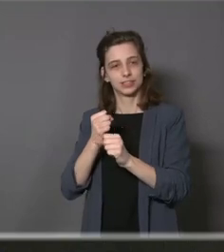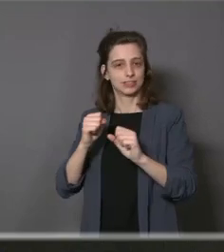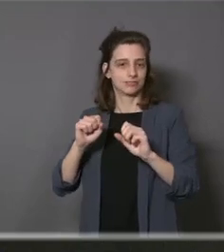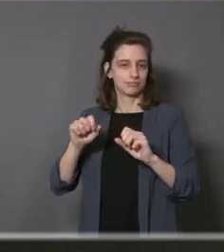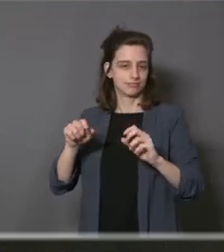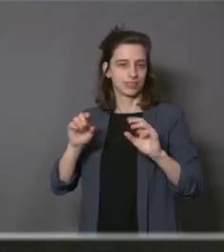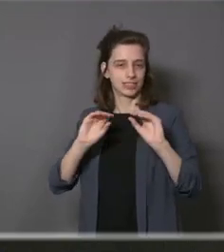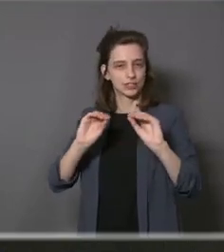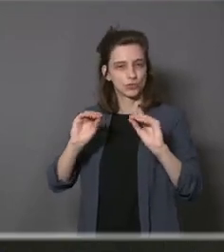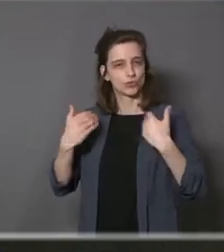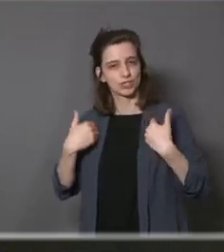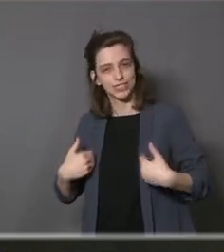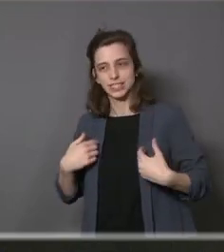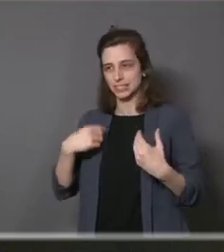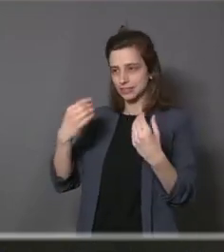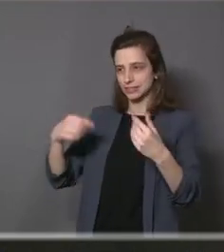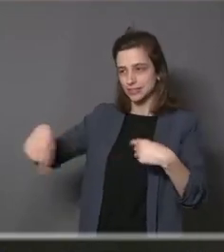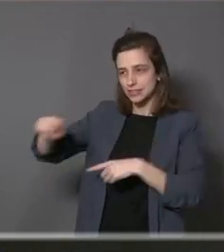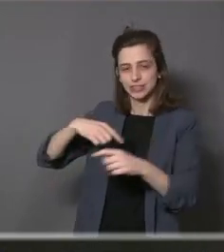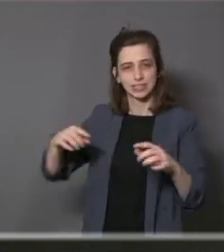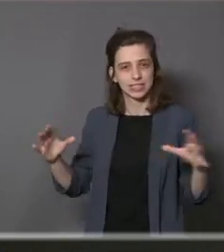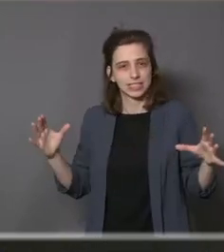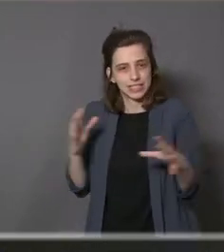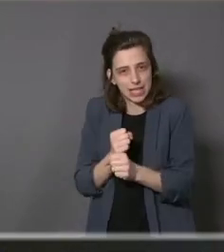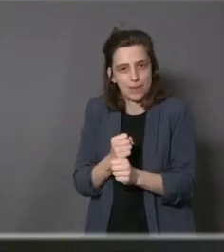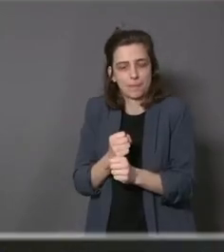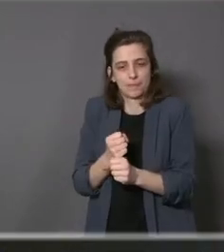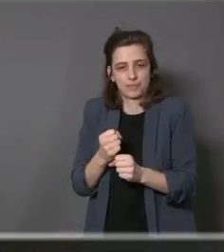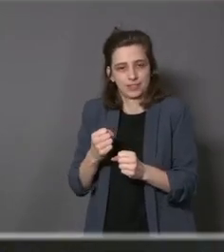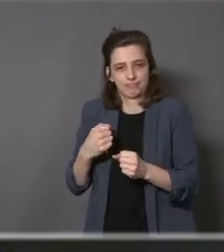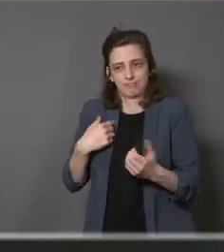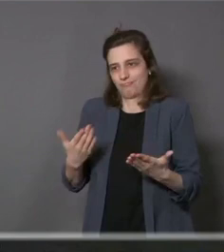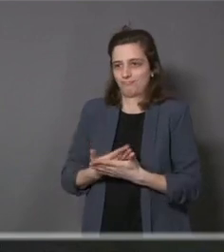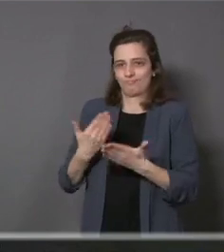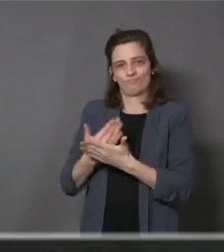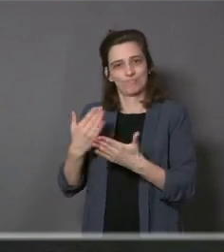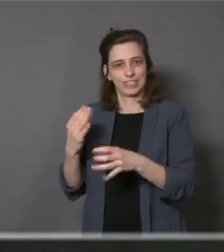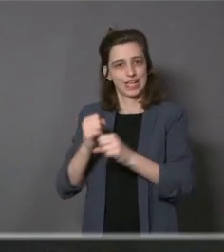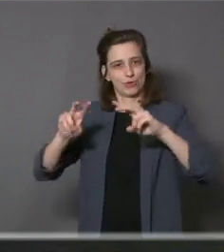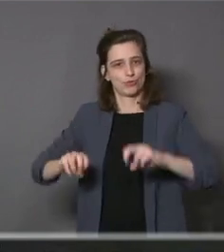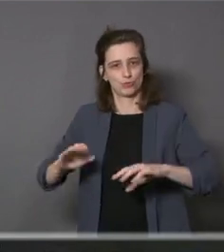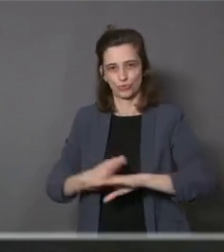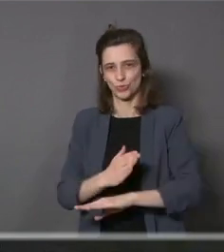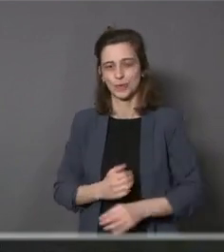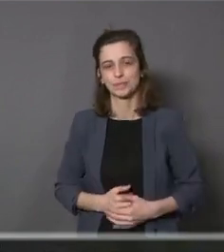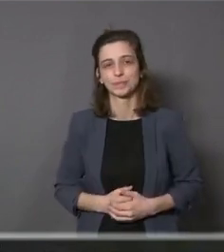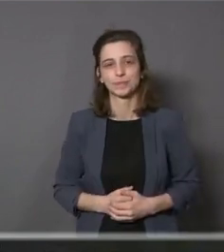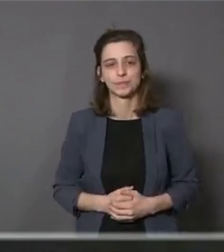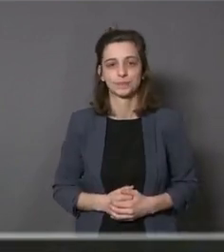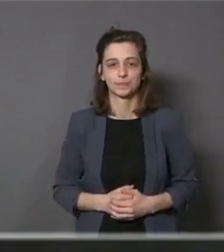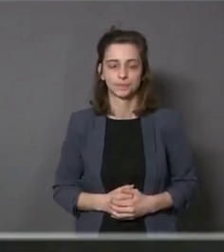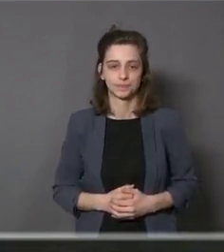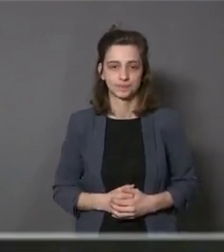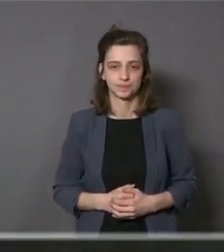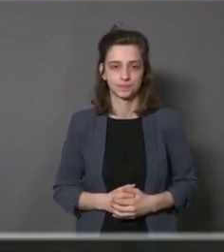partnership and share in the joy of doing research. As you've heard, my scientific journey